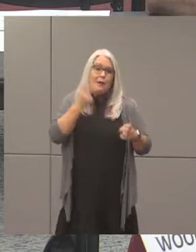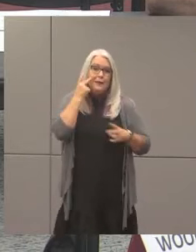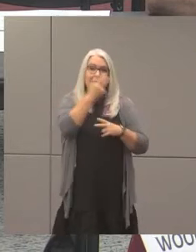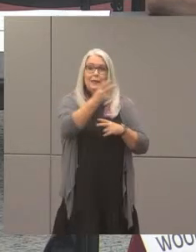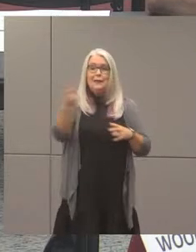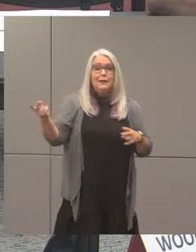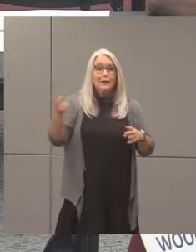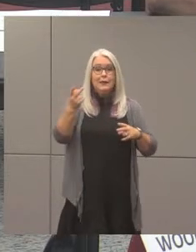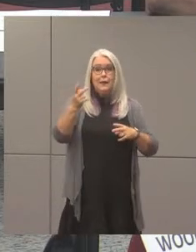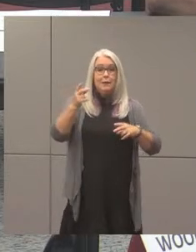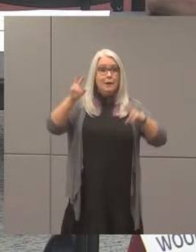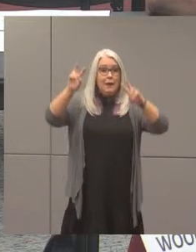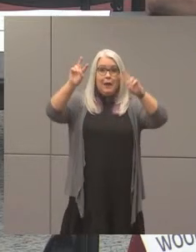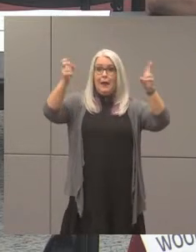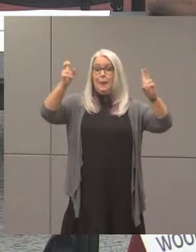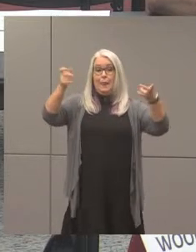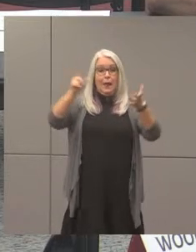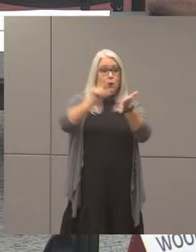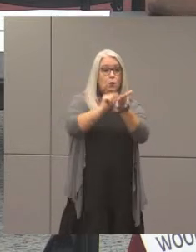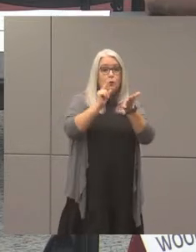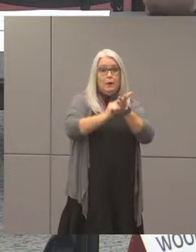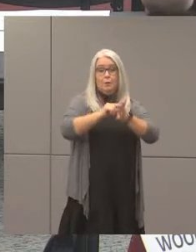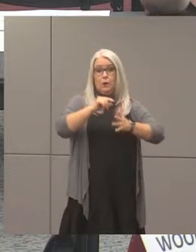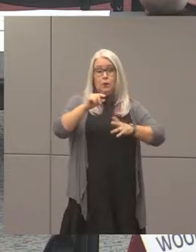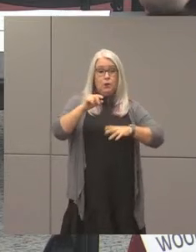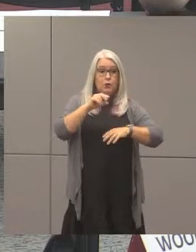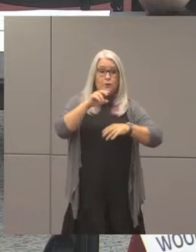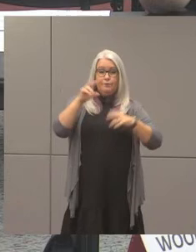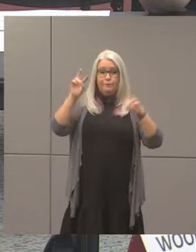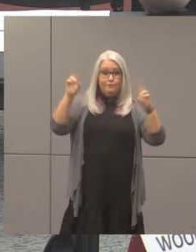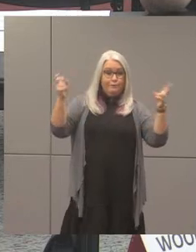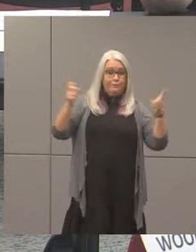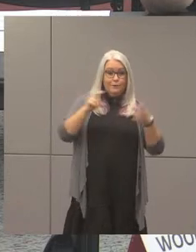Community College's systems have crashed.